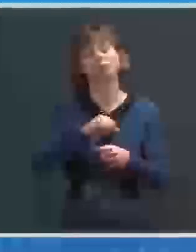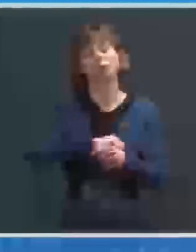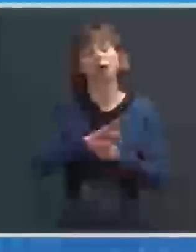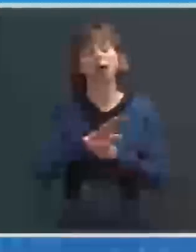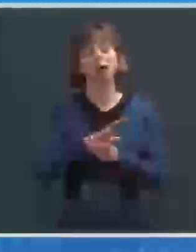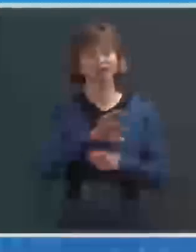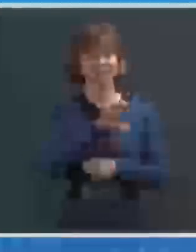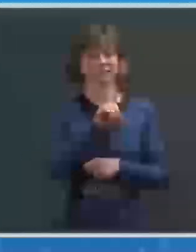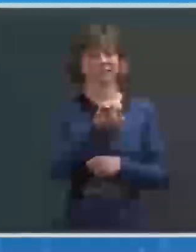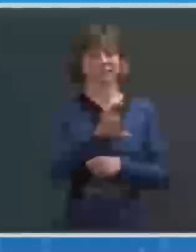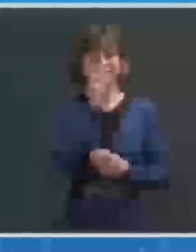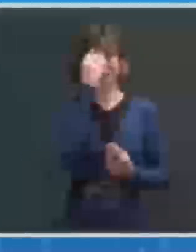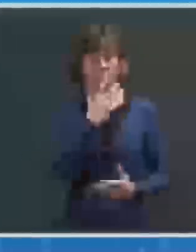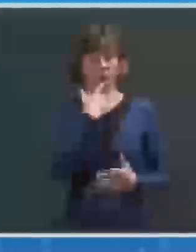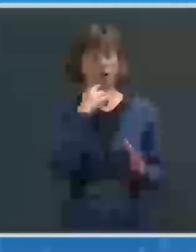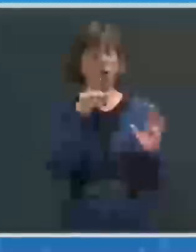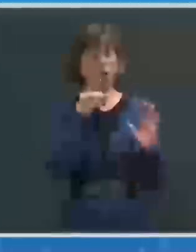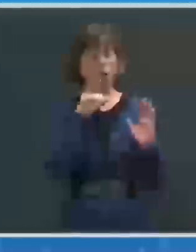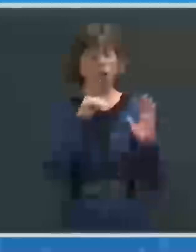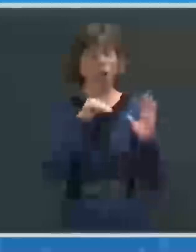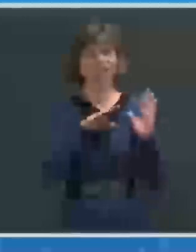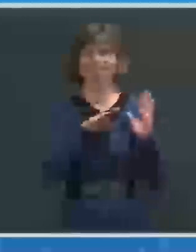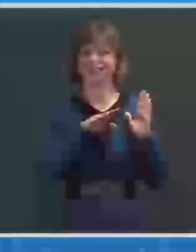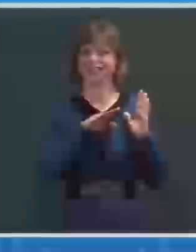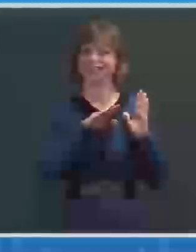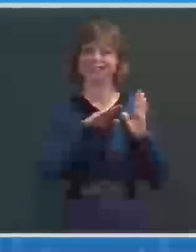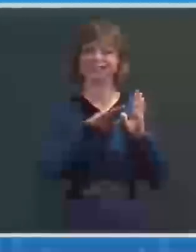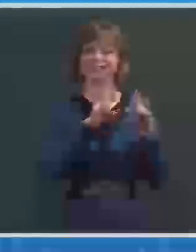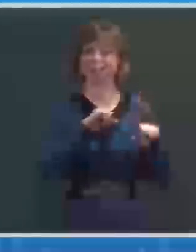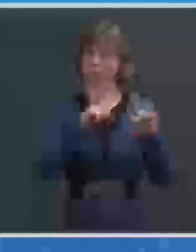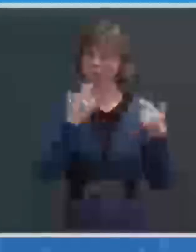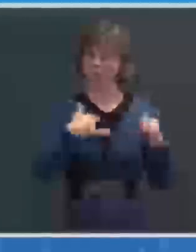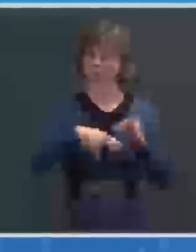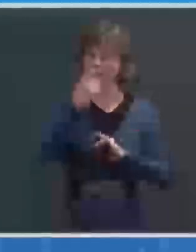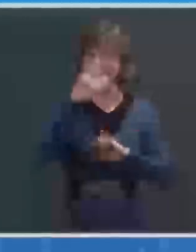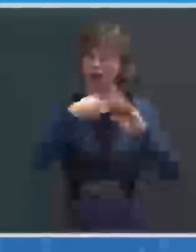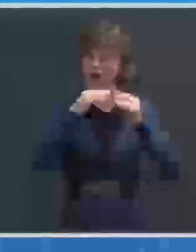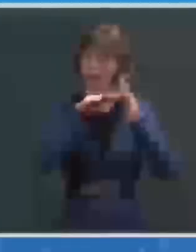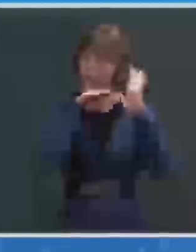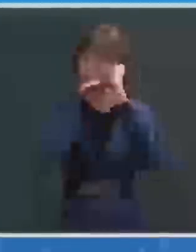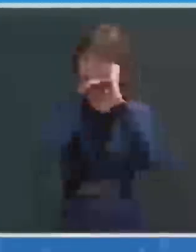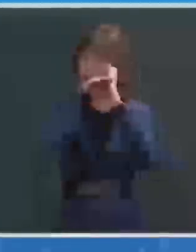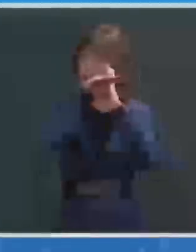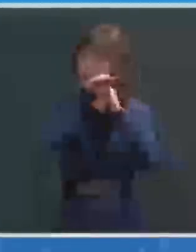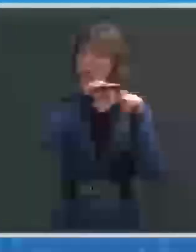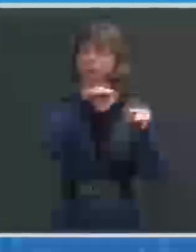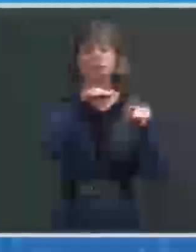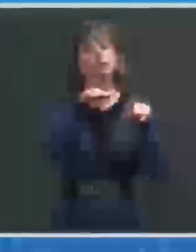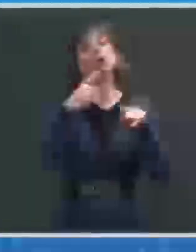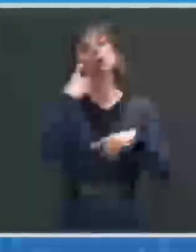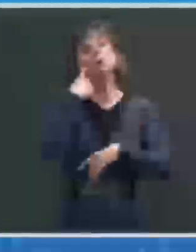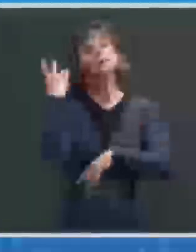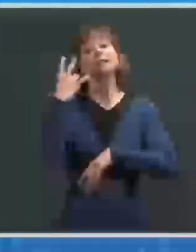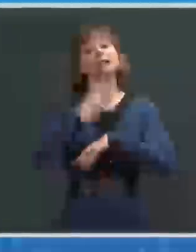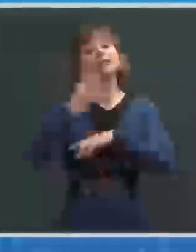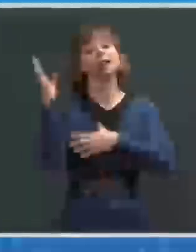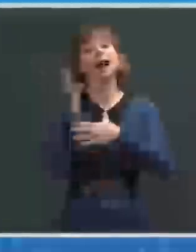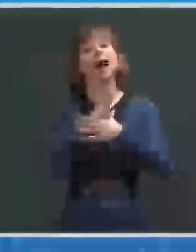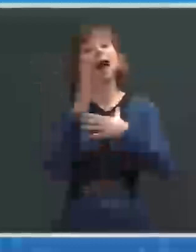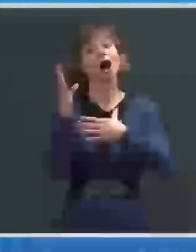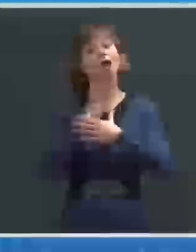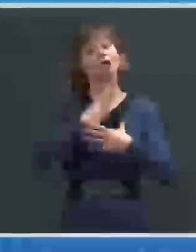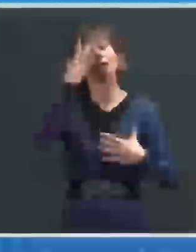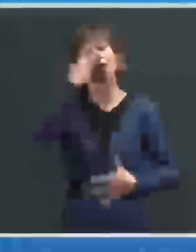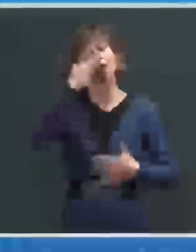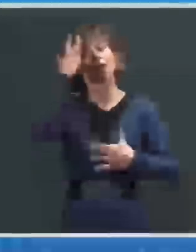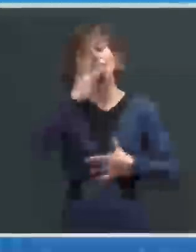declines in cases have leveled off at a very high number. The most recent 7-day average of cases,